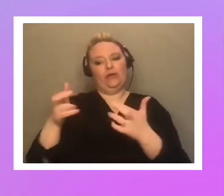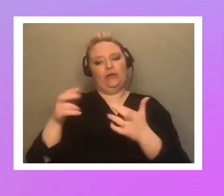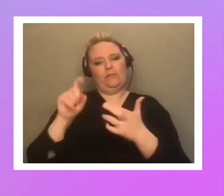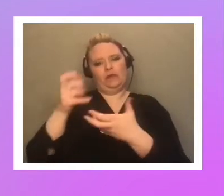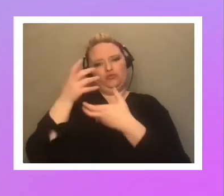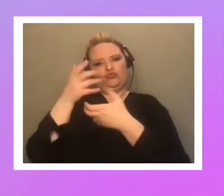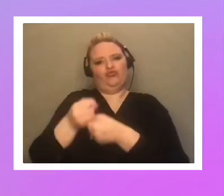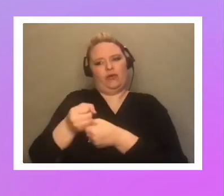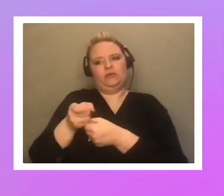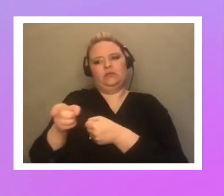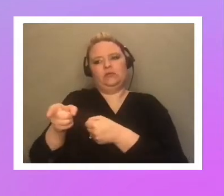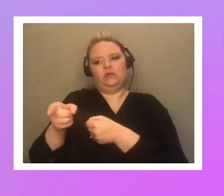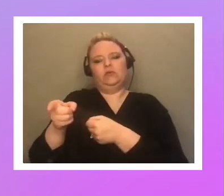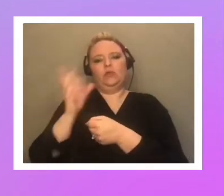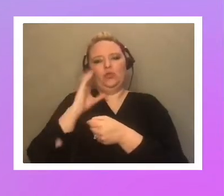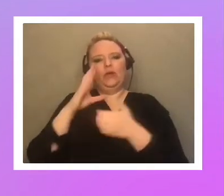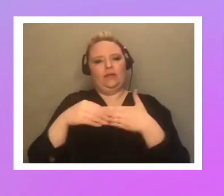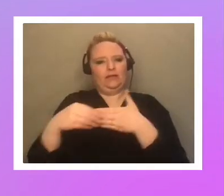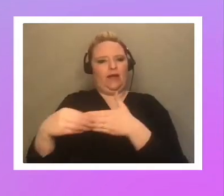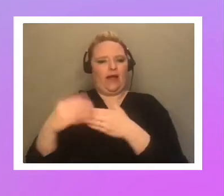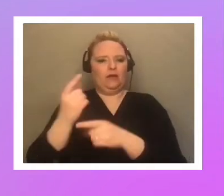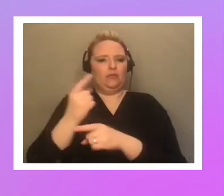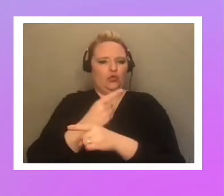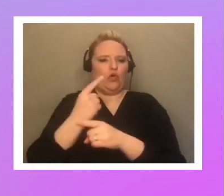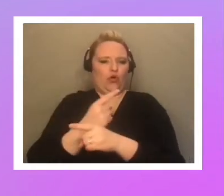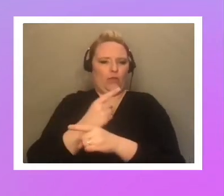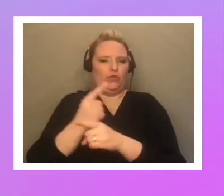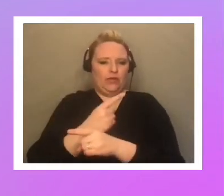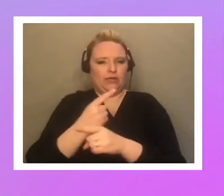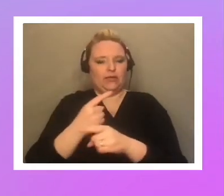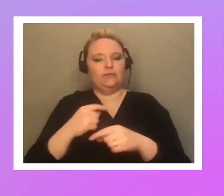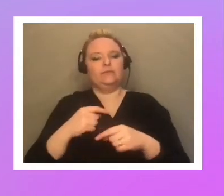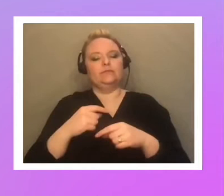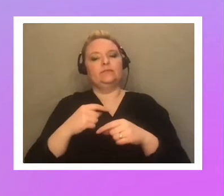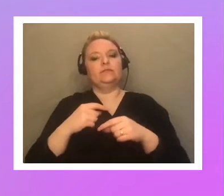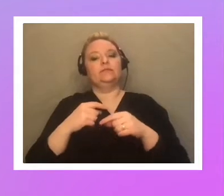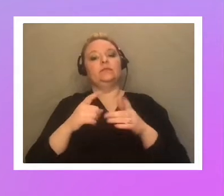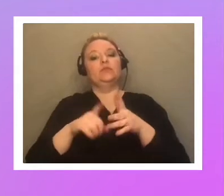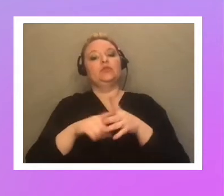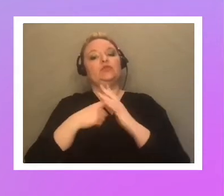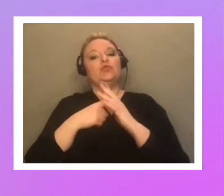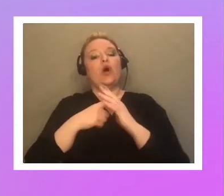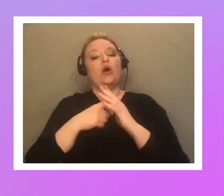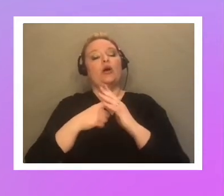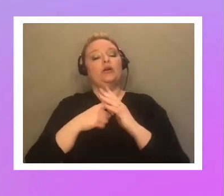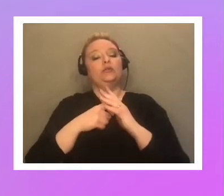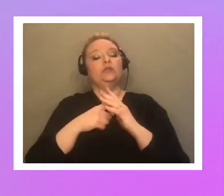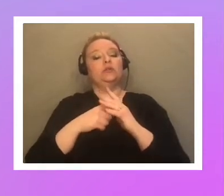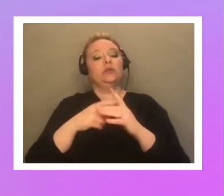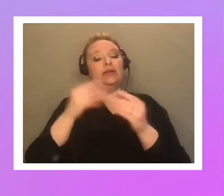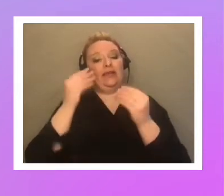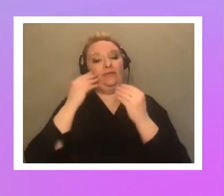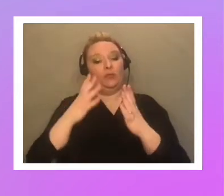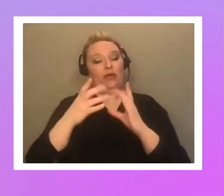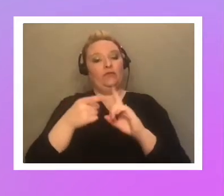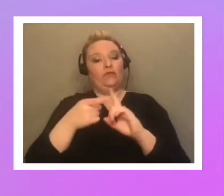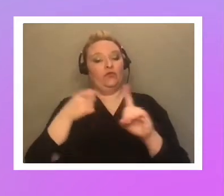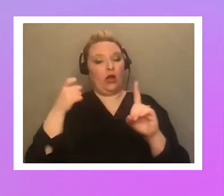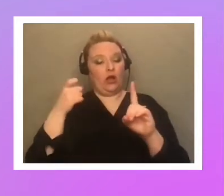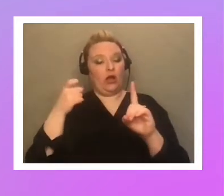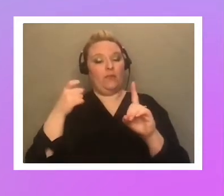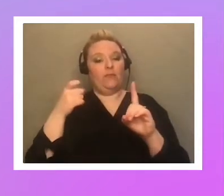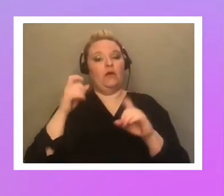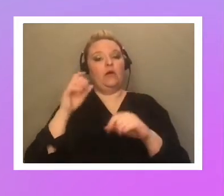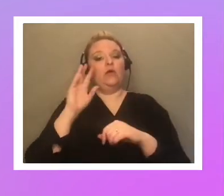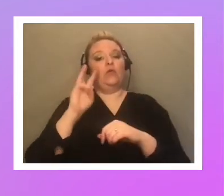resources that will guide you. I would say start with information from the